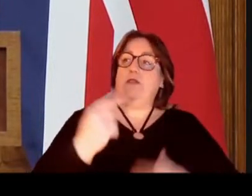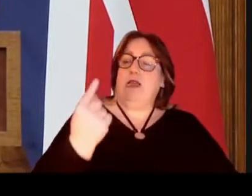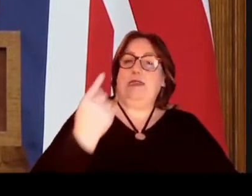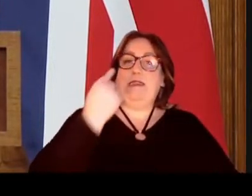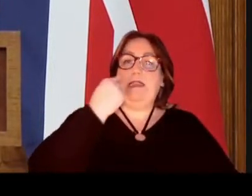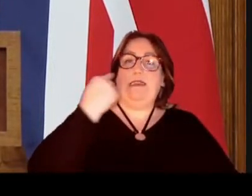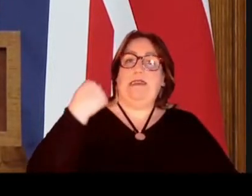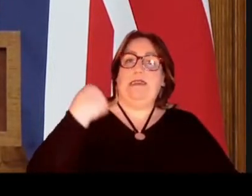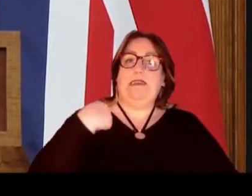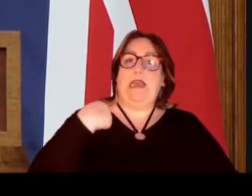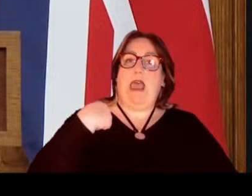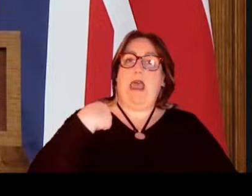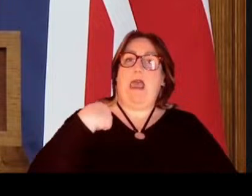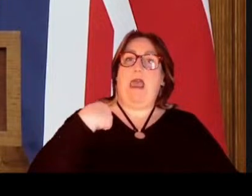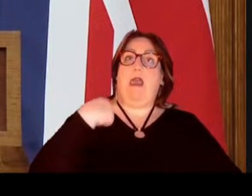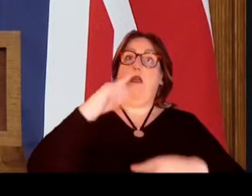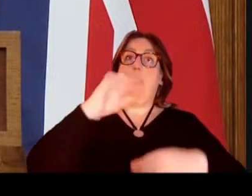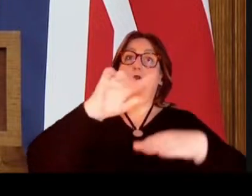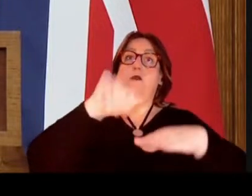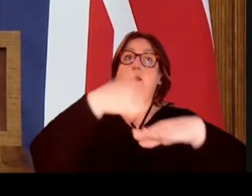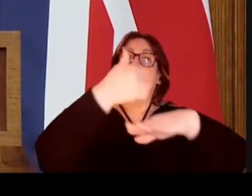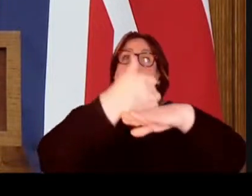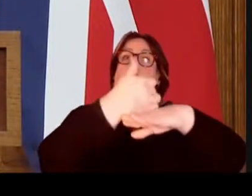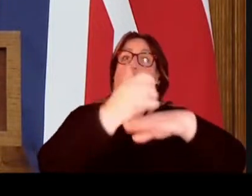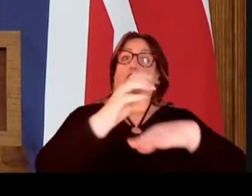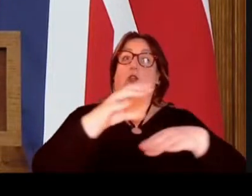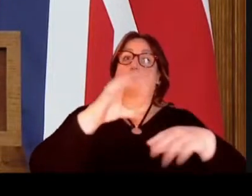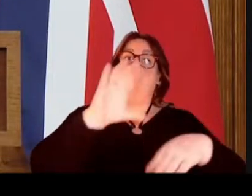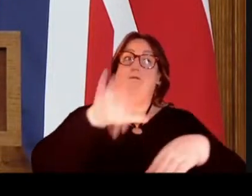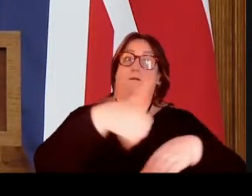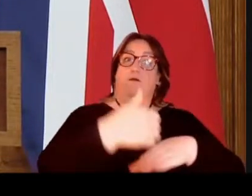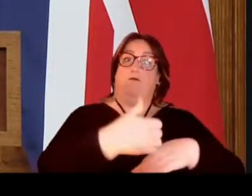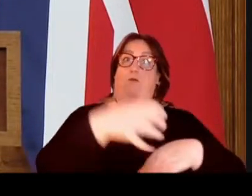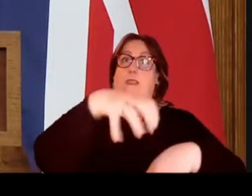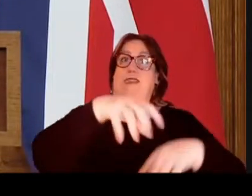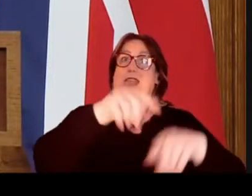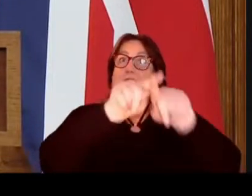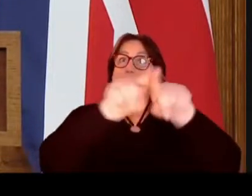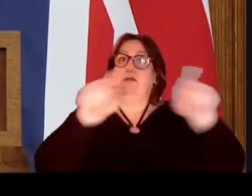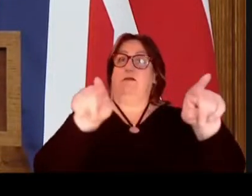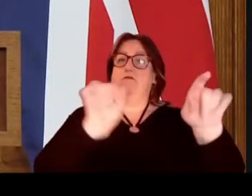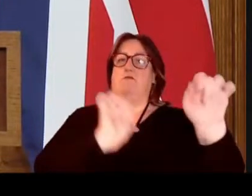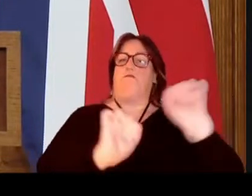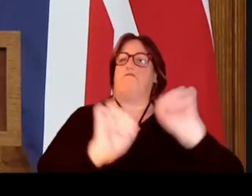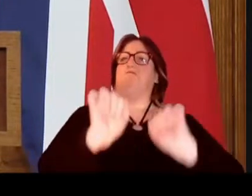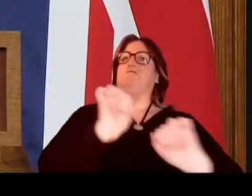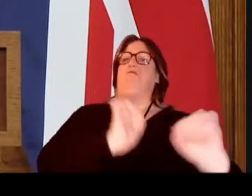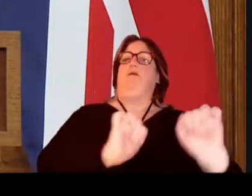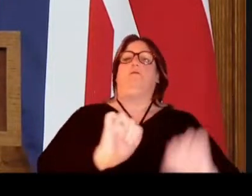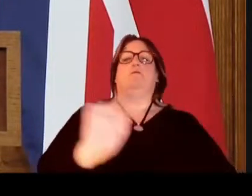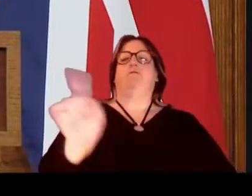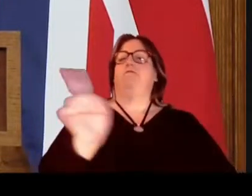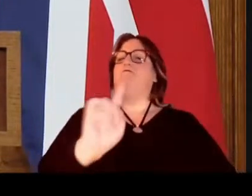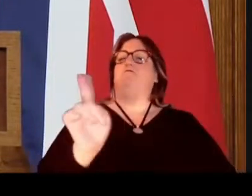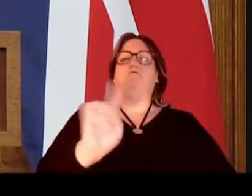failure. Failure which, in this case, frankly, leaps off the